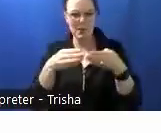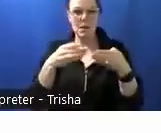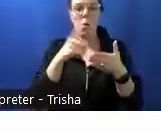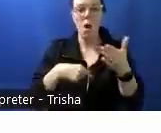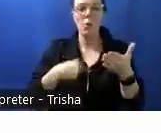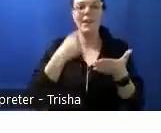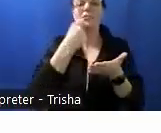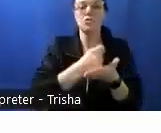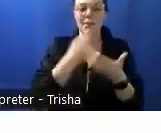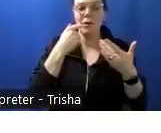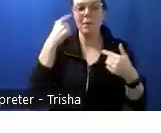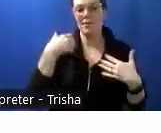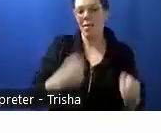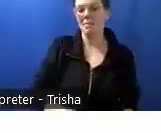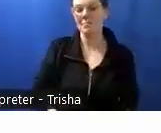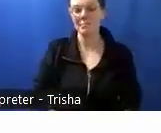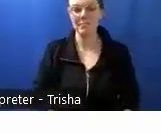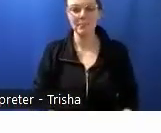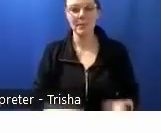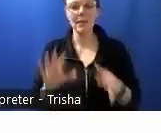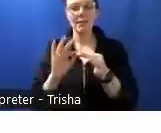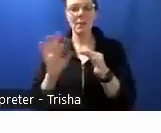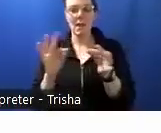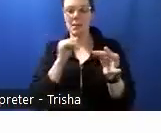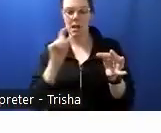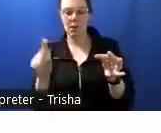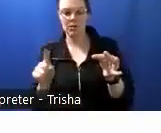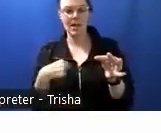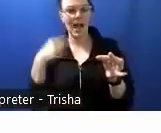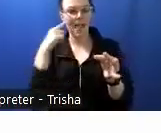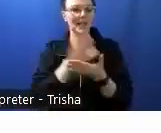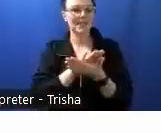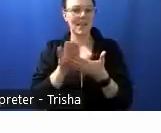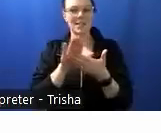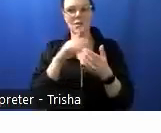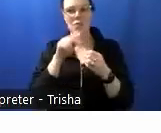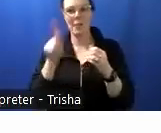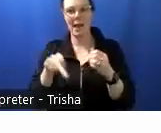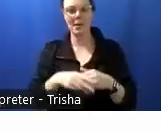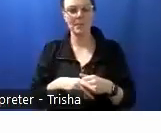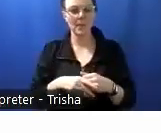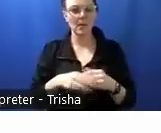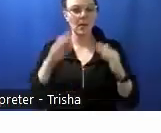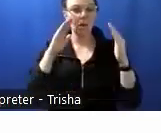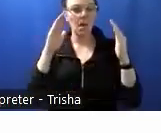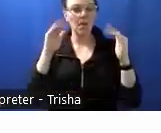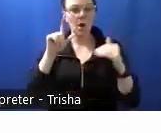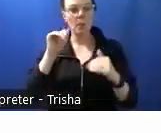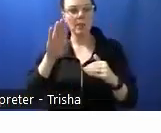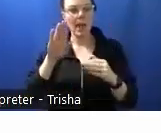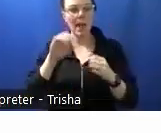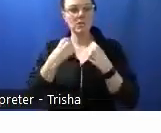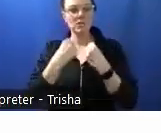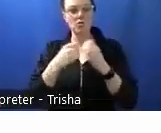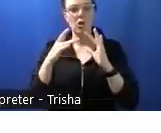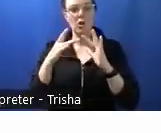view. Thank you. Here's a comment and not a question, which is, I think, a nice one to wrap up on. The Hope Labs social connection coaching sounds like a